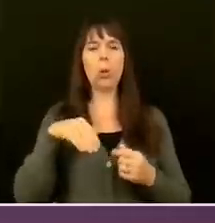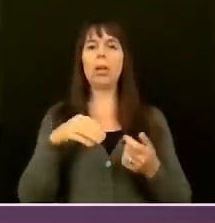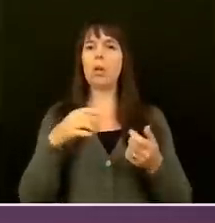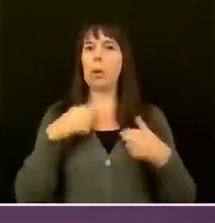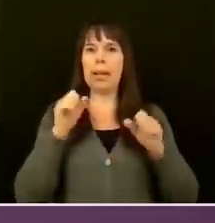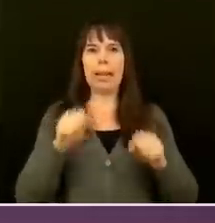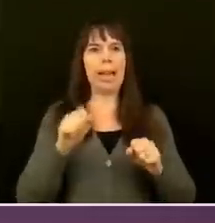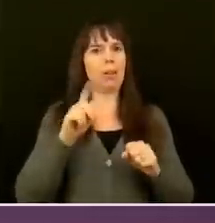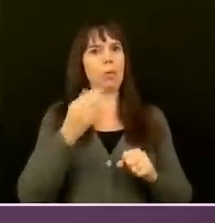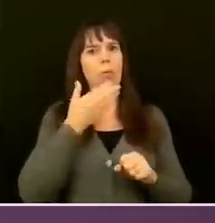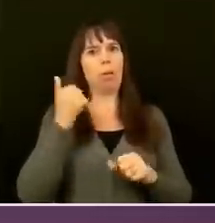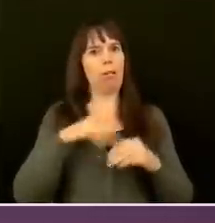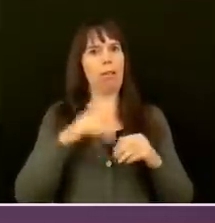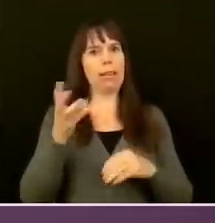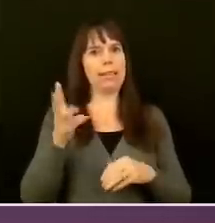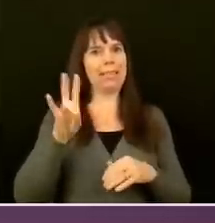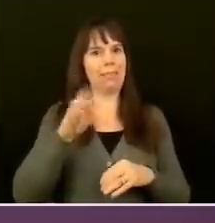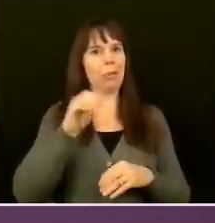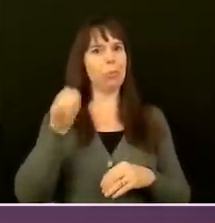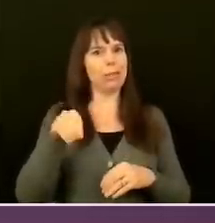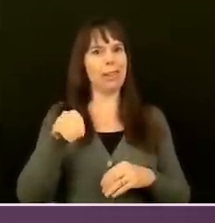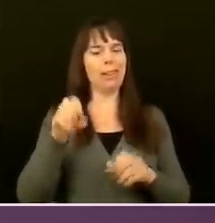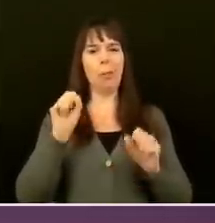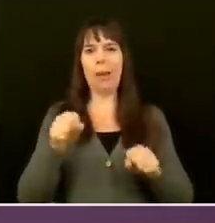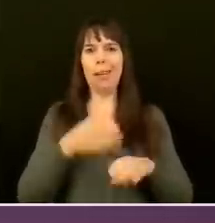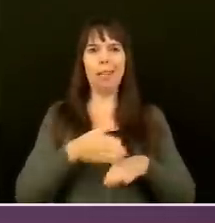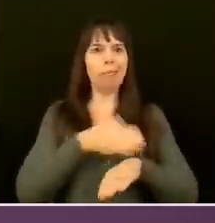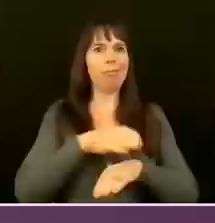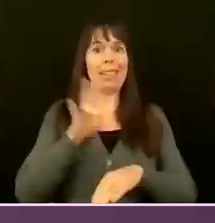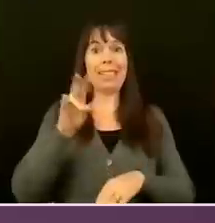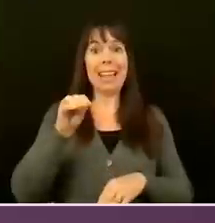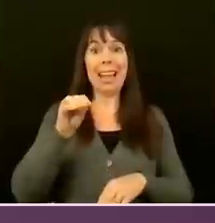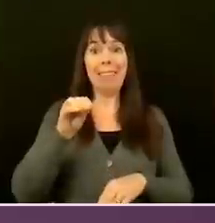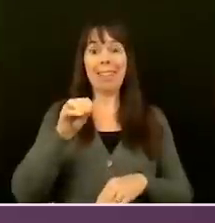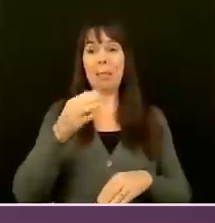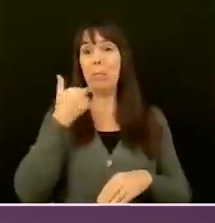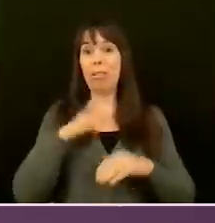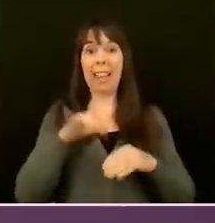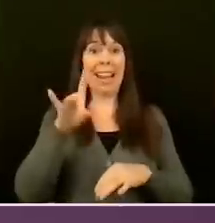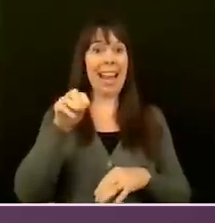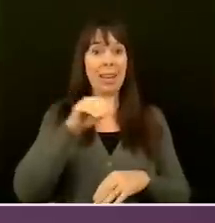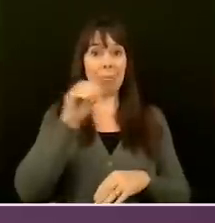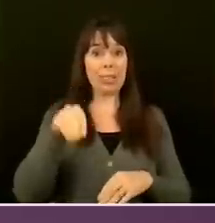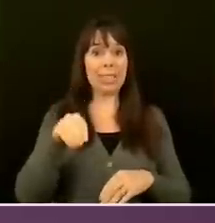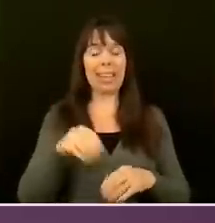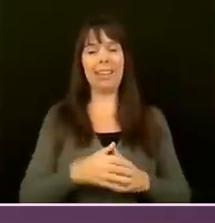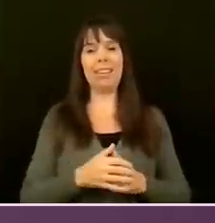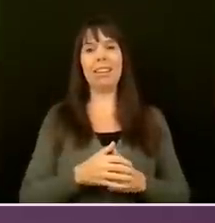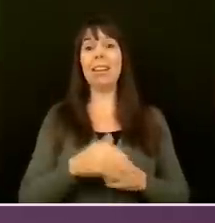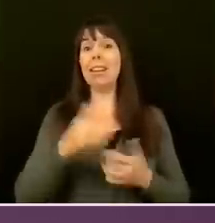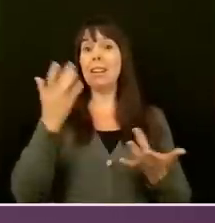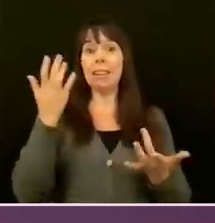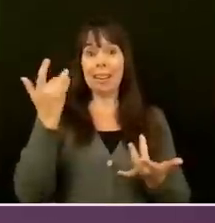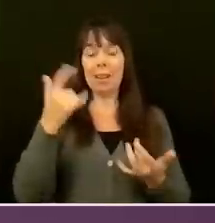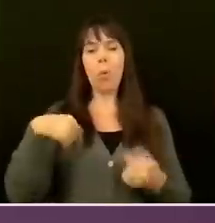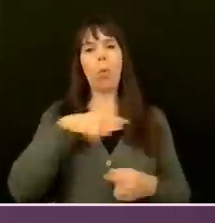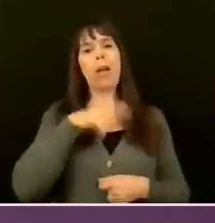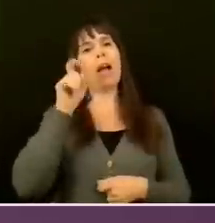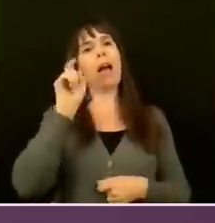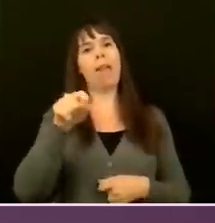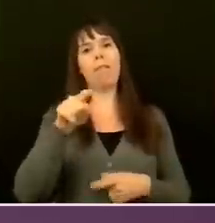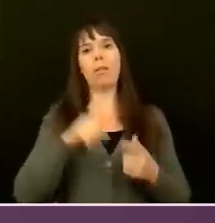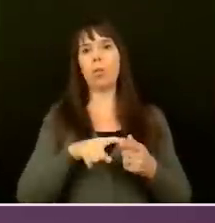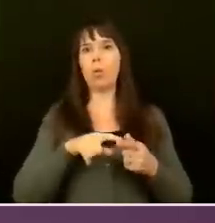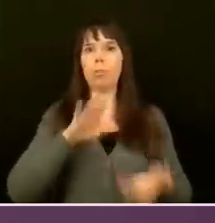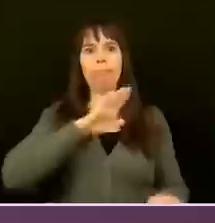better than 67%. We can do better than 70%. We can do better than 80%, because we have to turn this